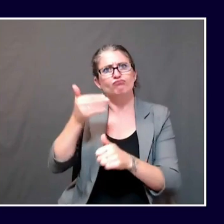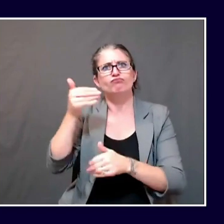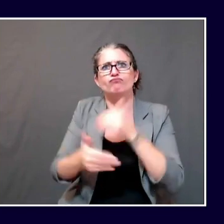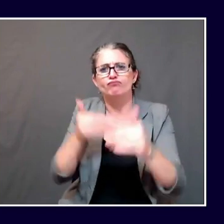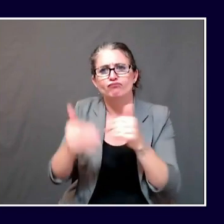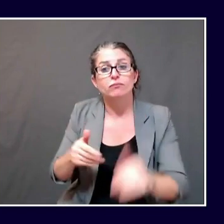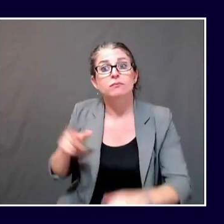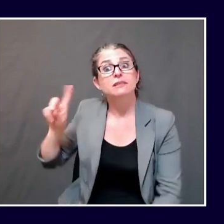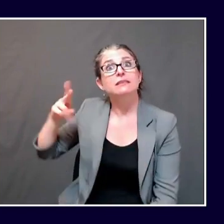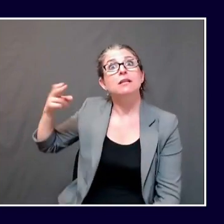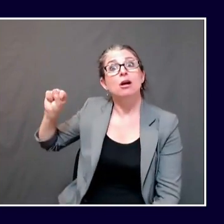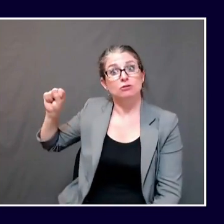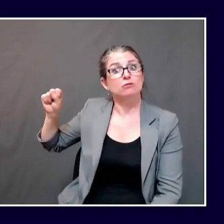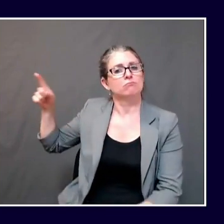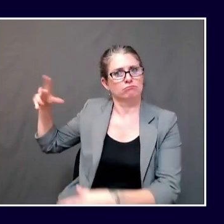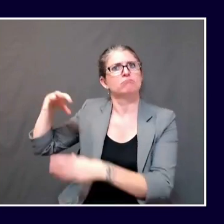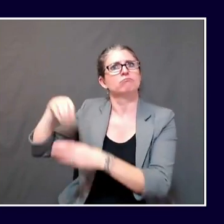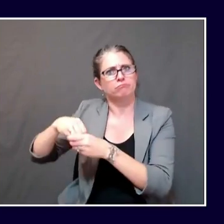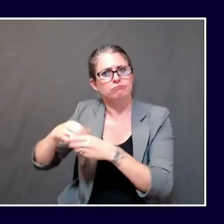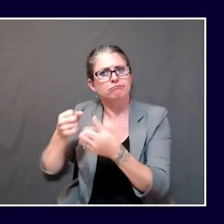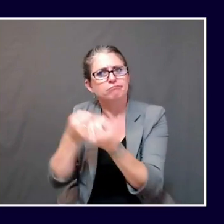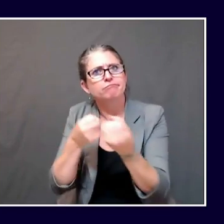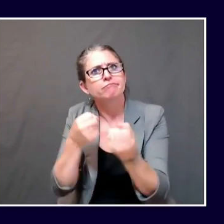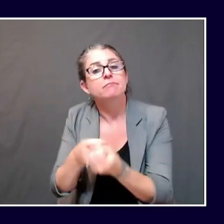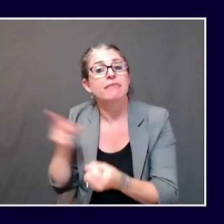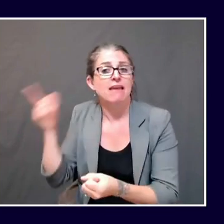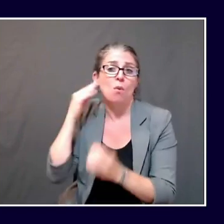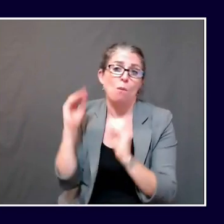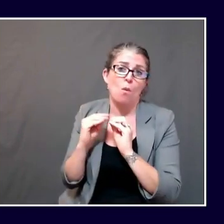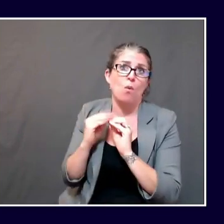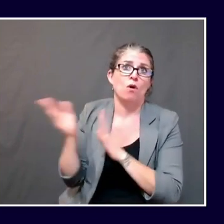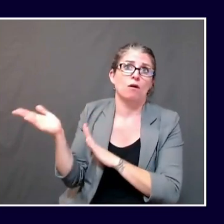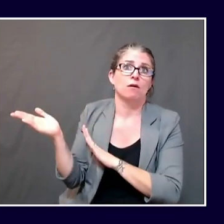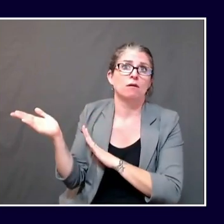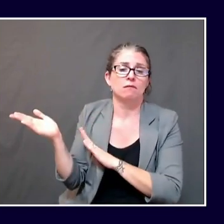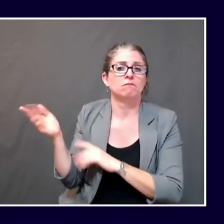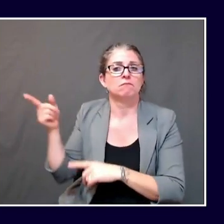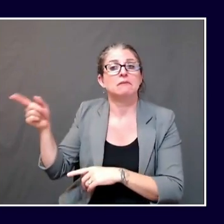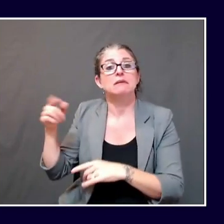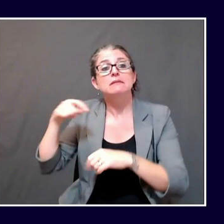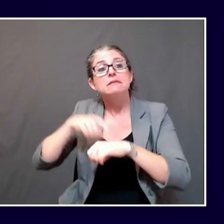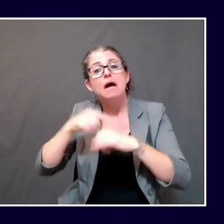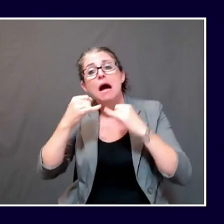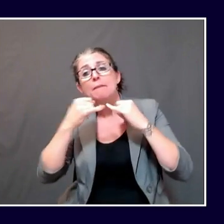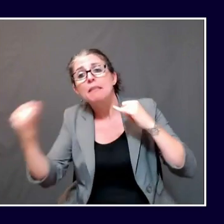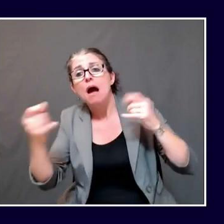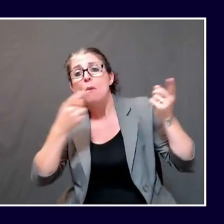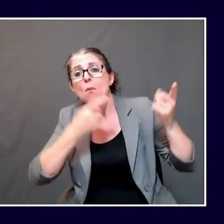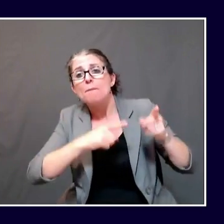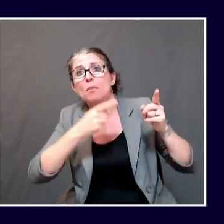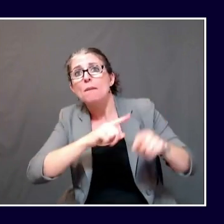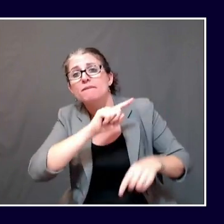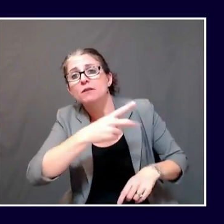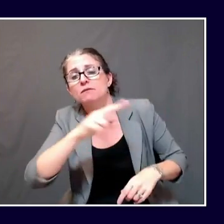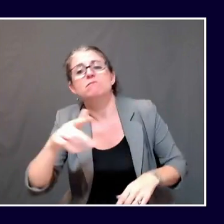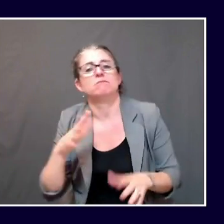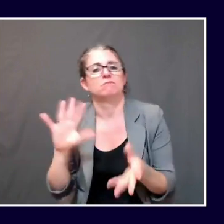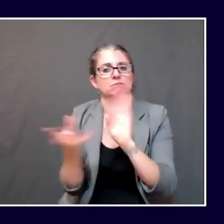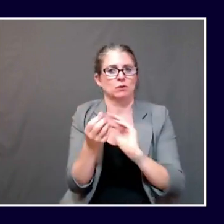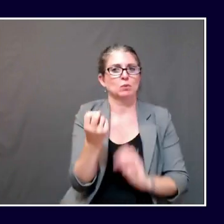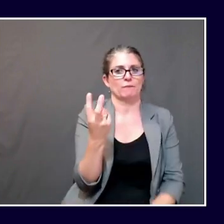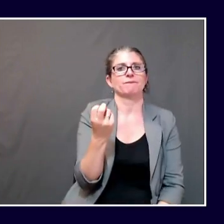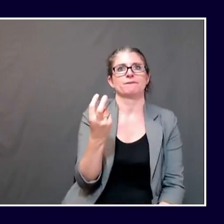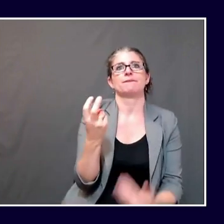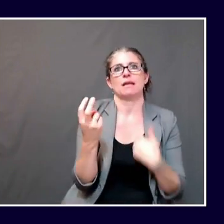identified, but right now they've got 12 cases, and again, we're working with them as